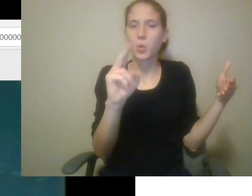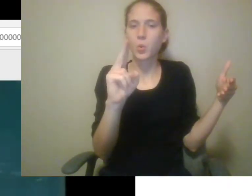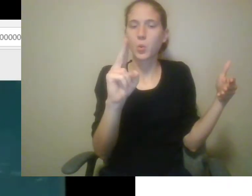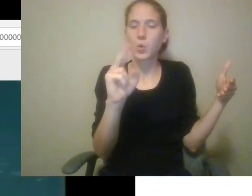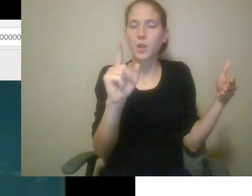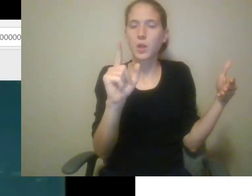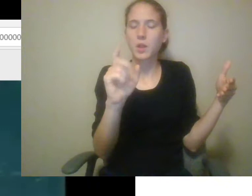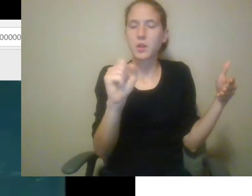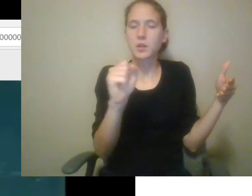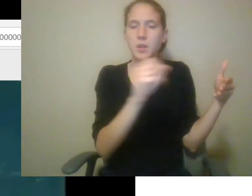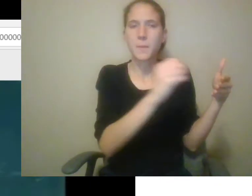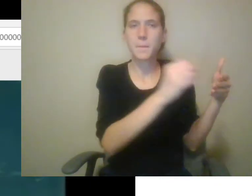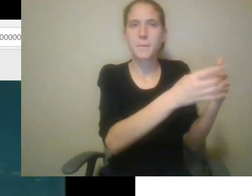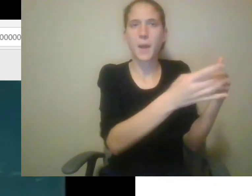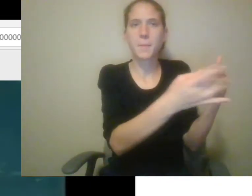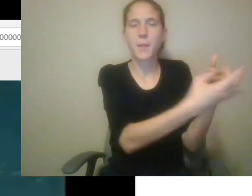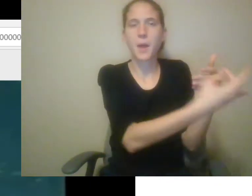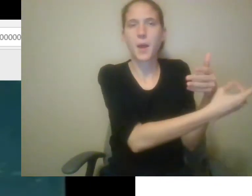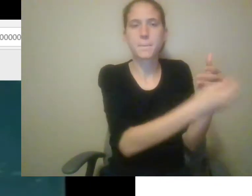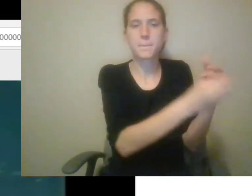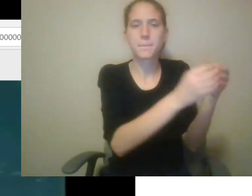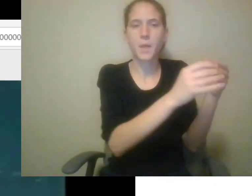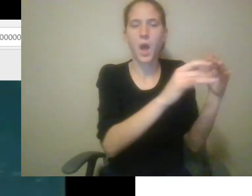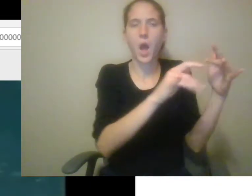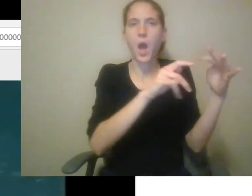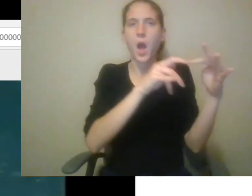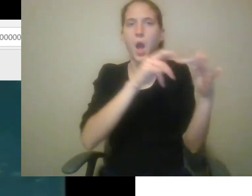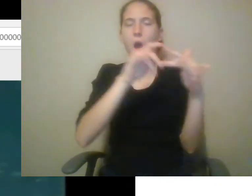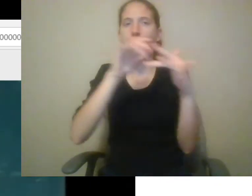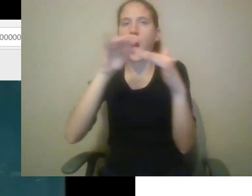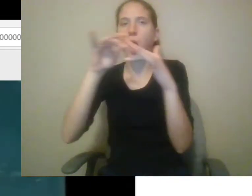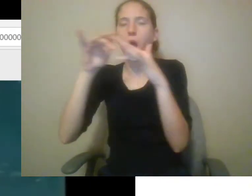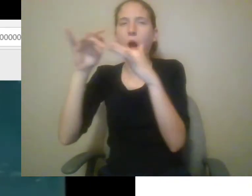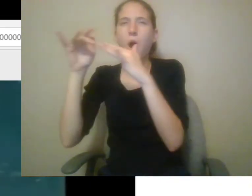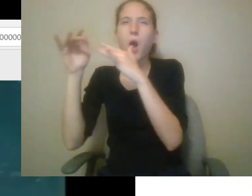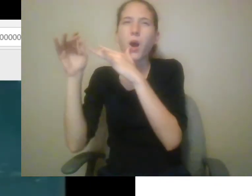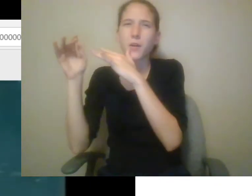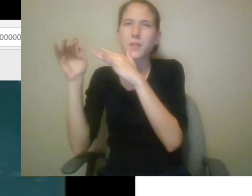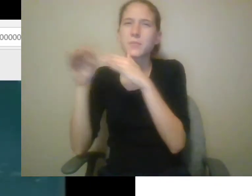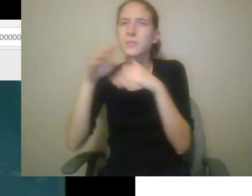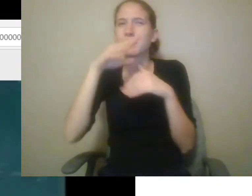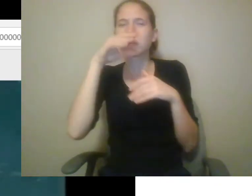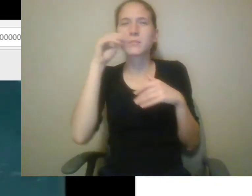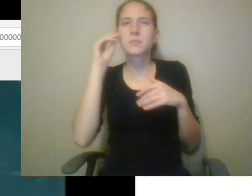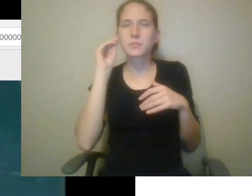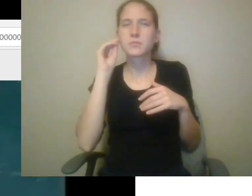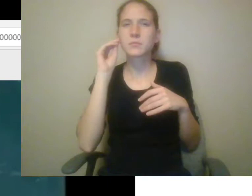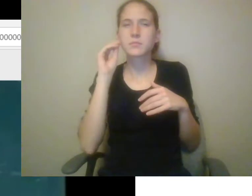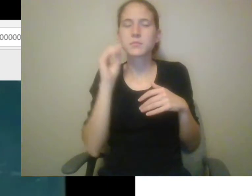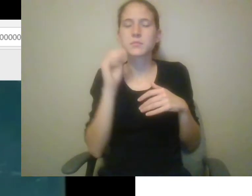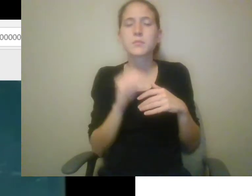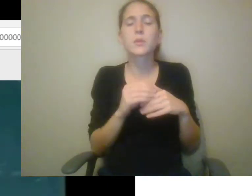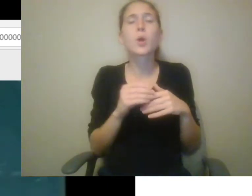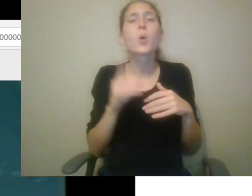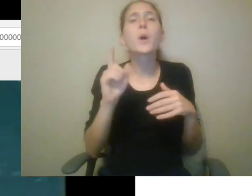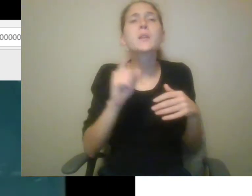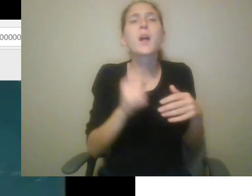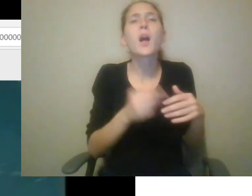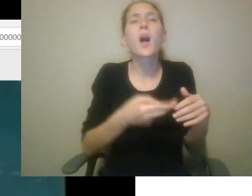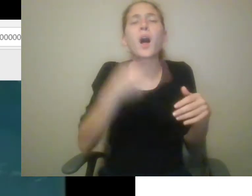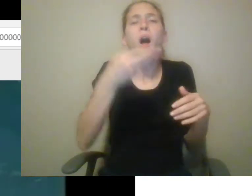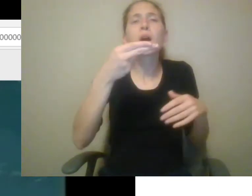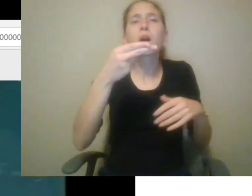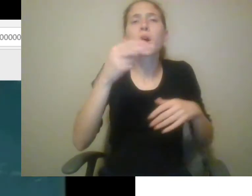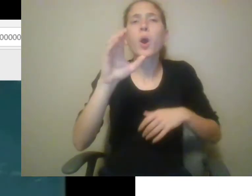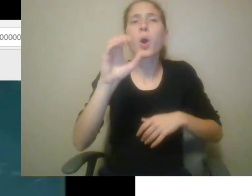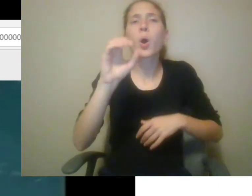turkey, what's happening in that oven is where's the high concentration of turkey molecules or turkey material? In the oven. Where's the